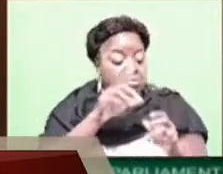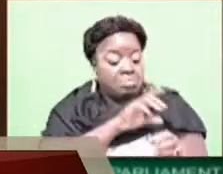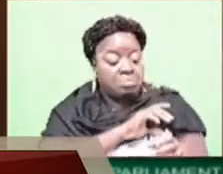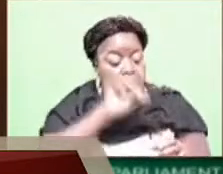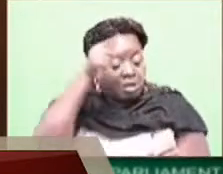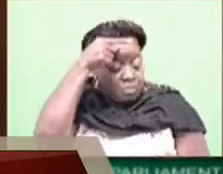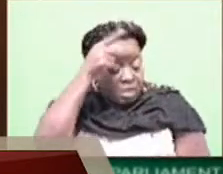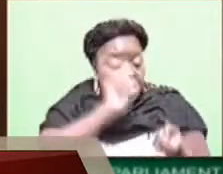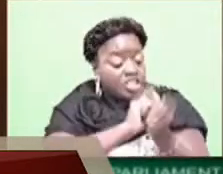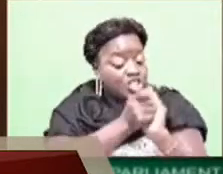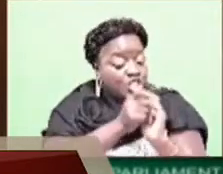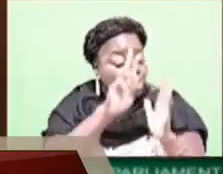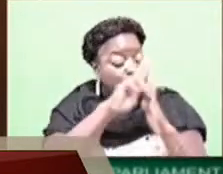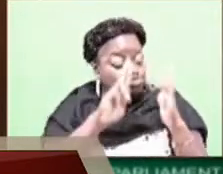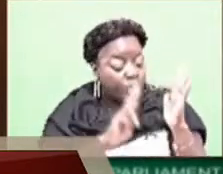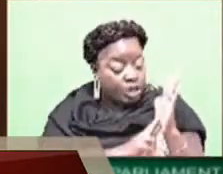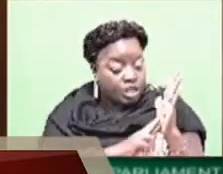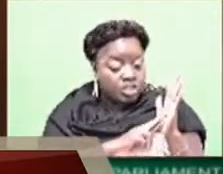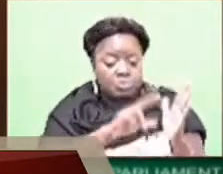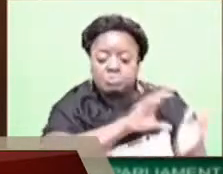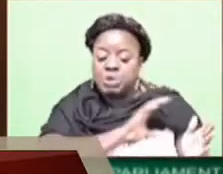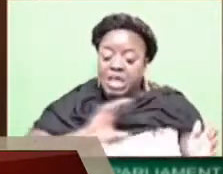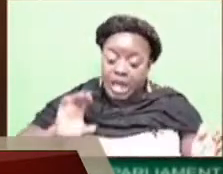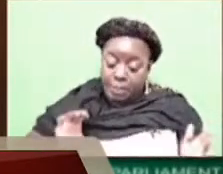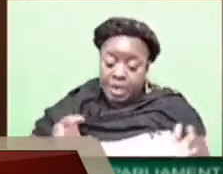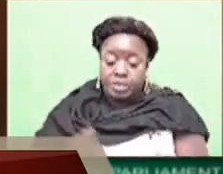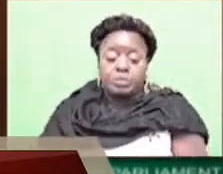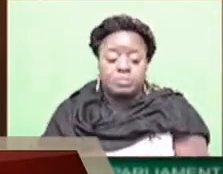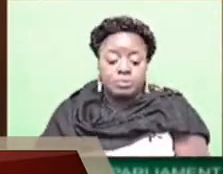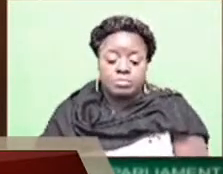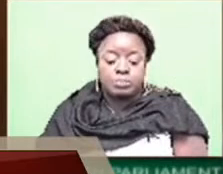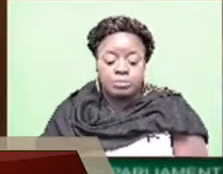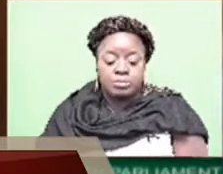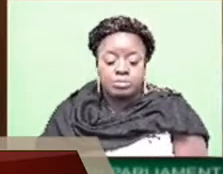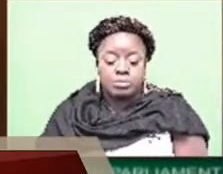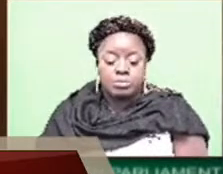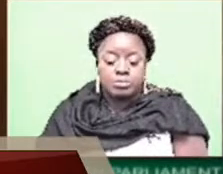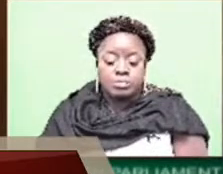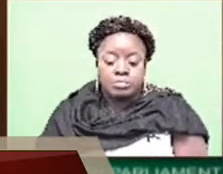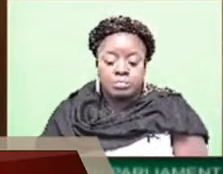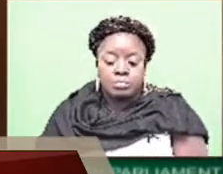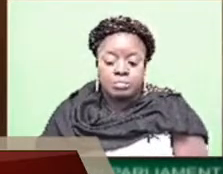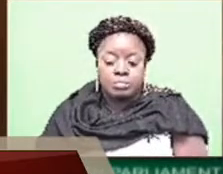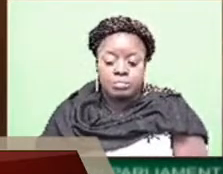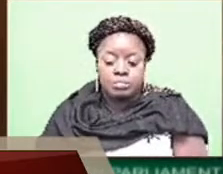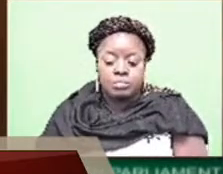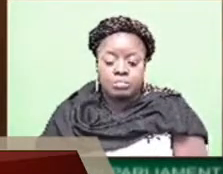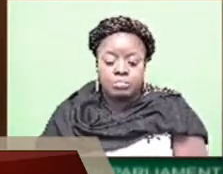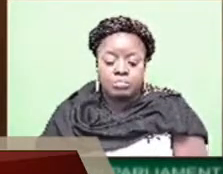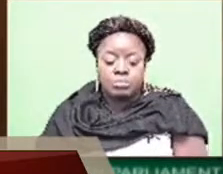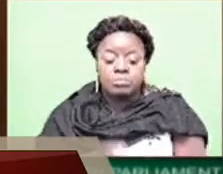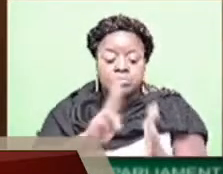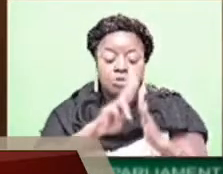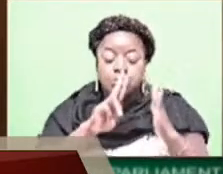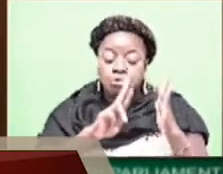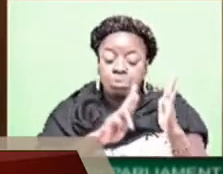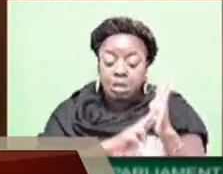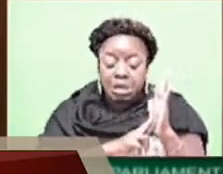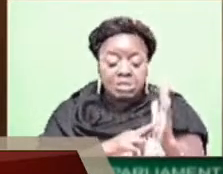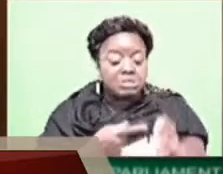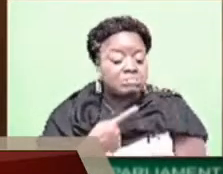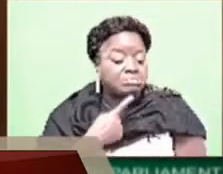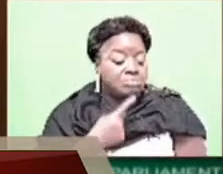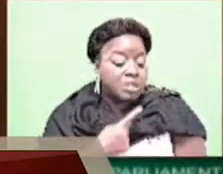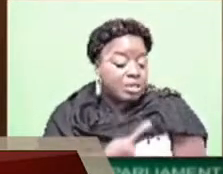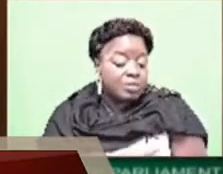fashion of the Cabinet going to work to promulgate and produce these regulations. The regulations will specify what